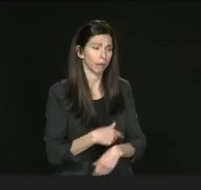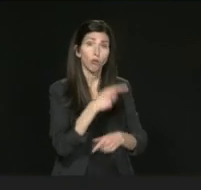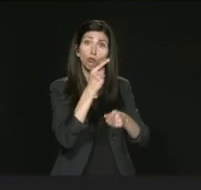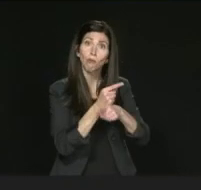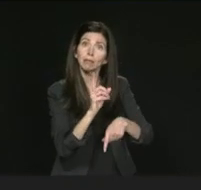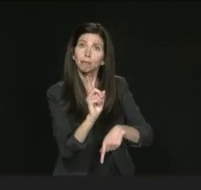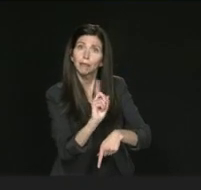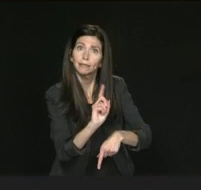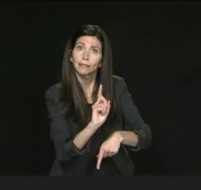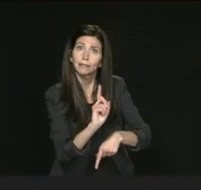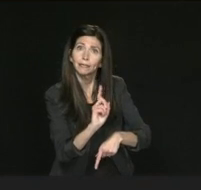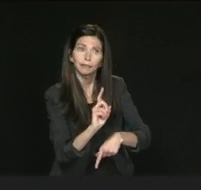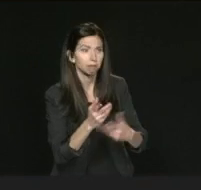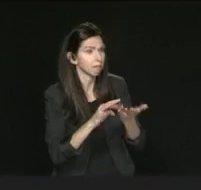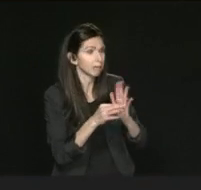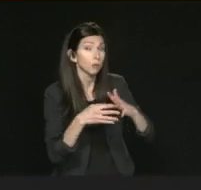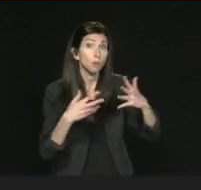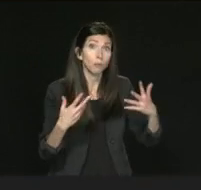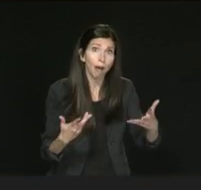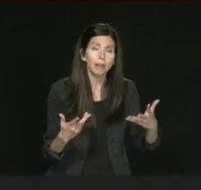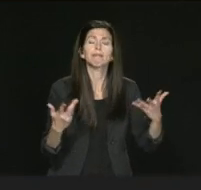that we must also target